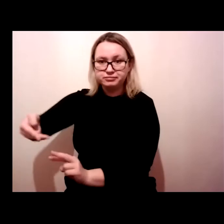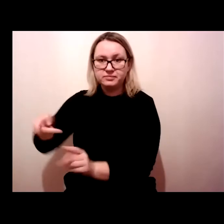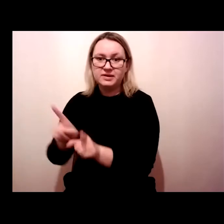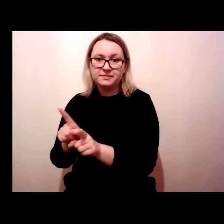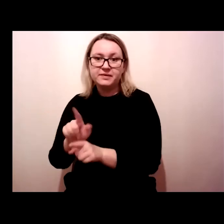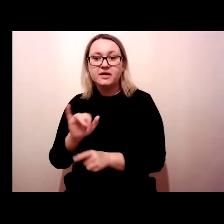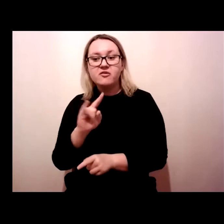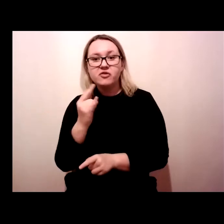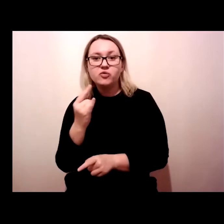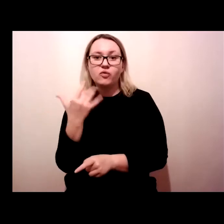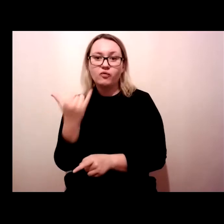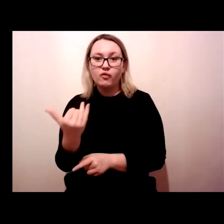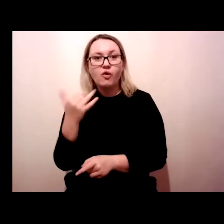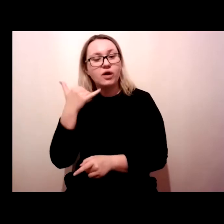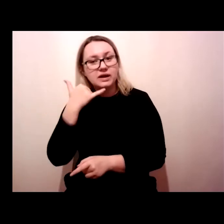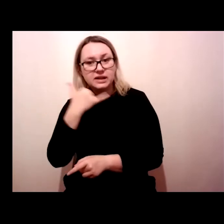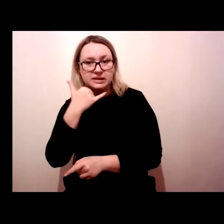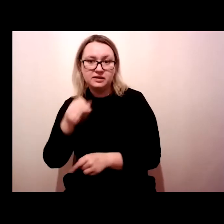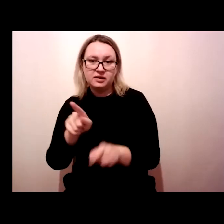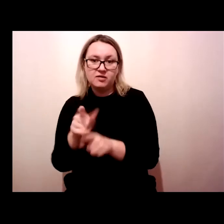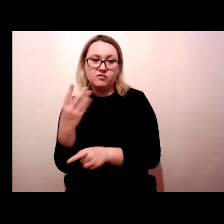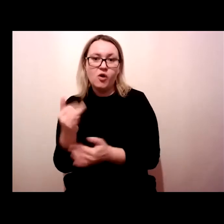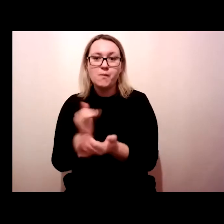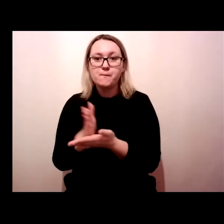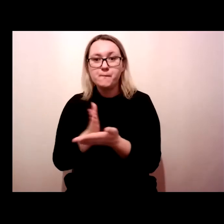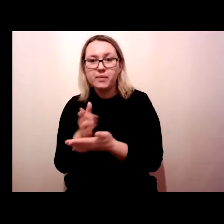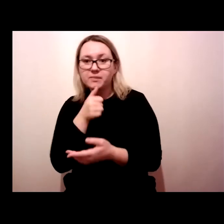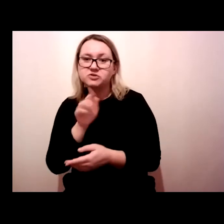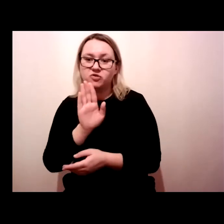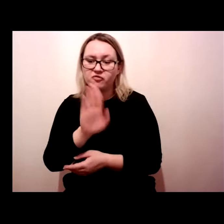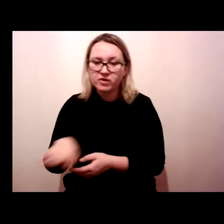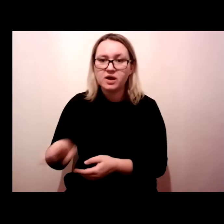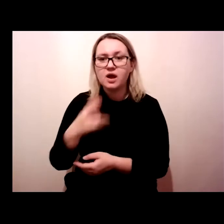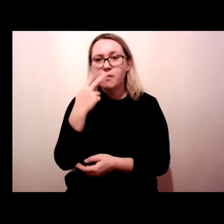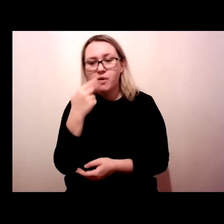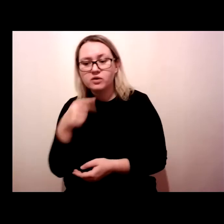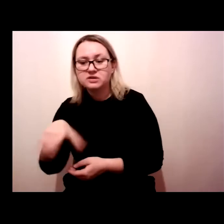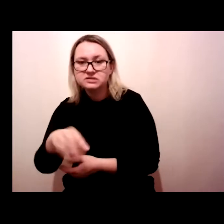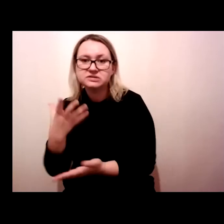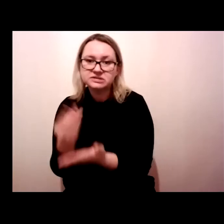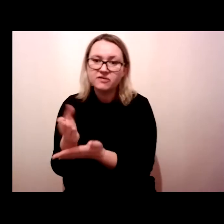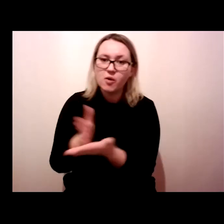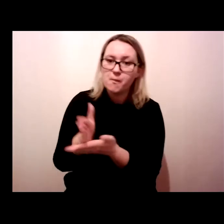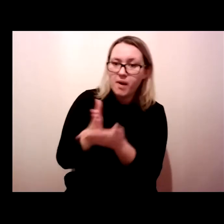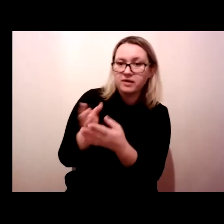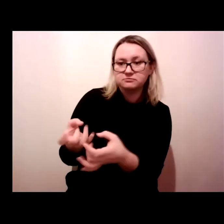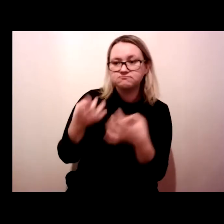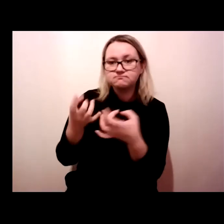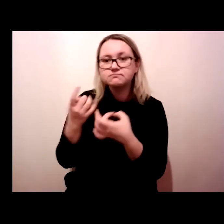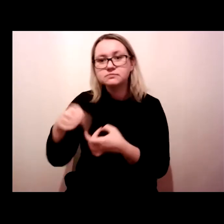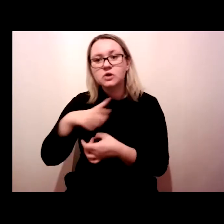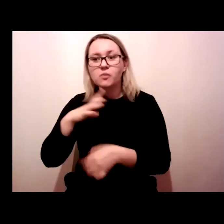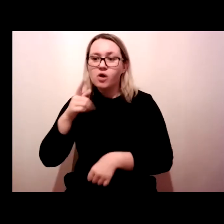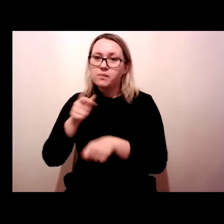help the victim to adapt rather than the offender to change his behavior.